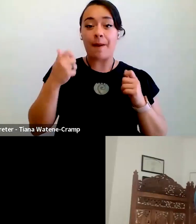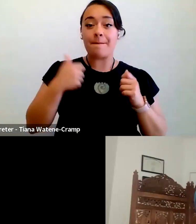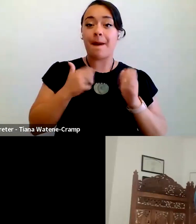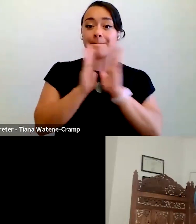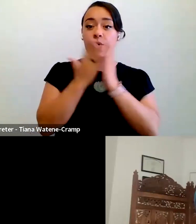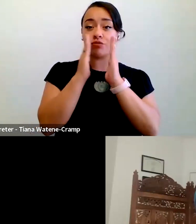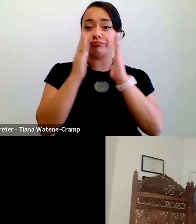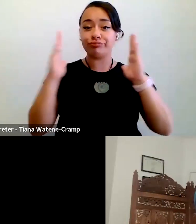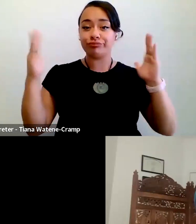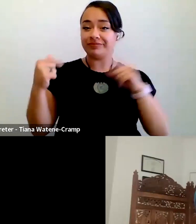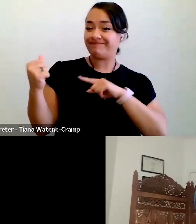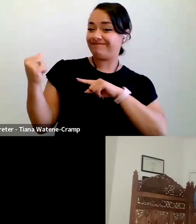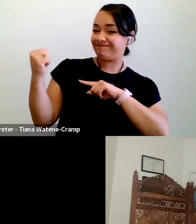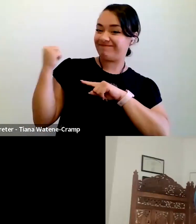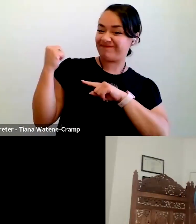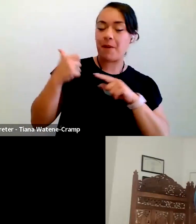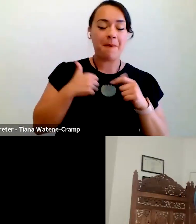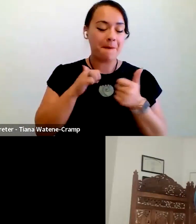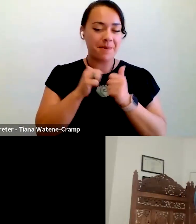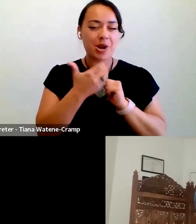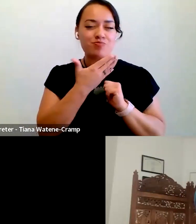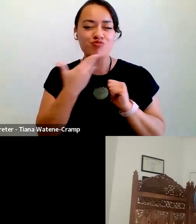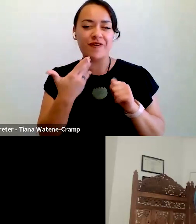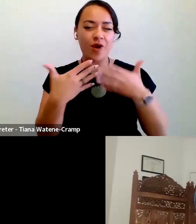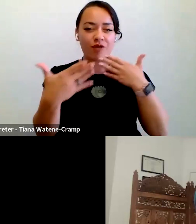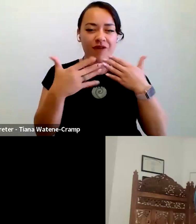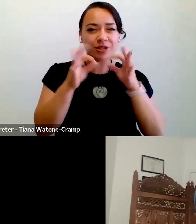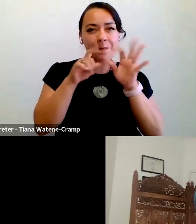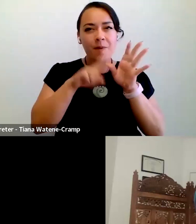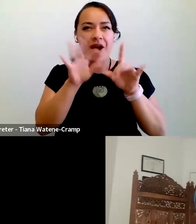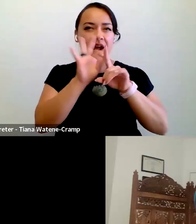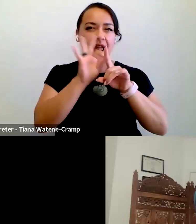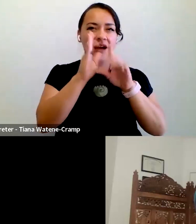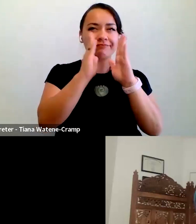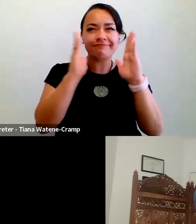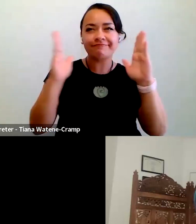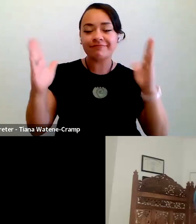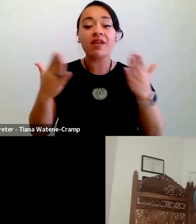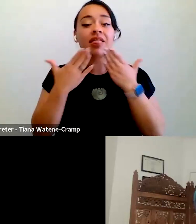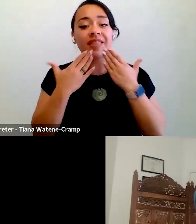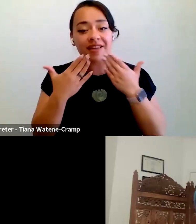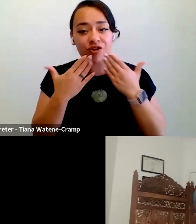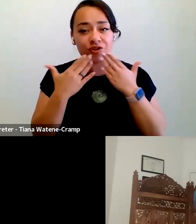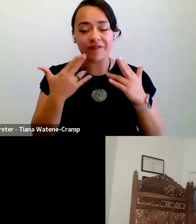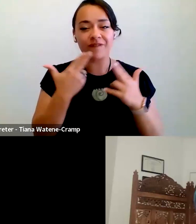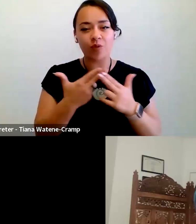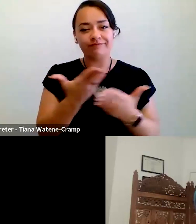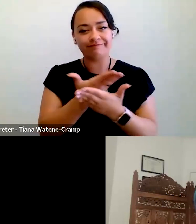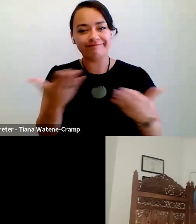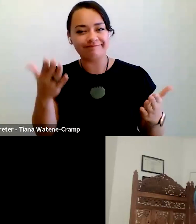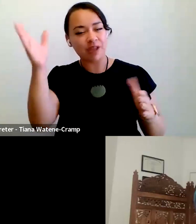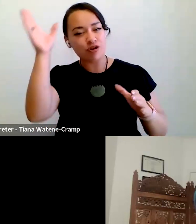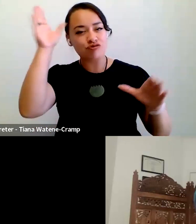has beautifully colour-coded. Thank you again, Lena, for that introduction, and Adelaide and the broader team at Creative Australia,